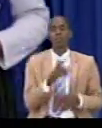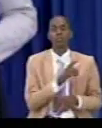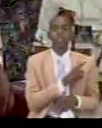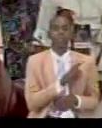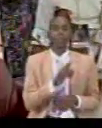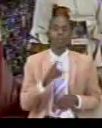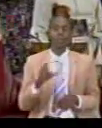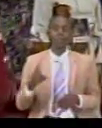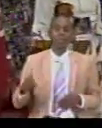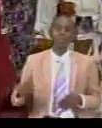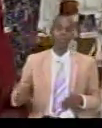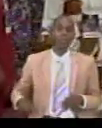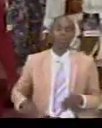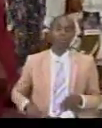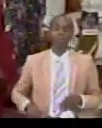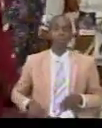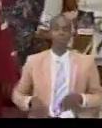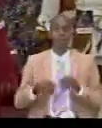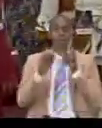blessed. Sing